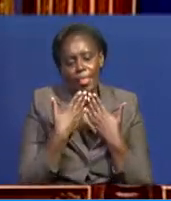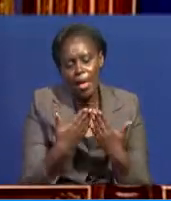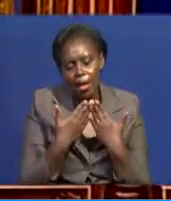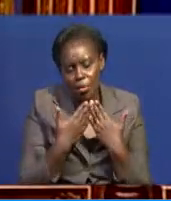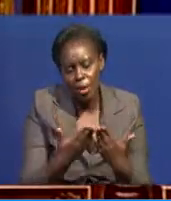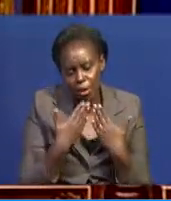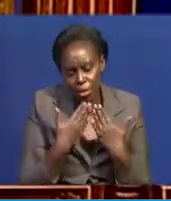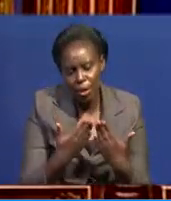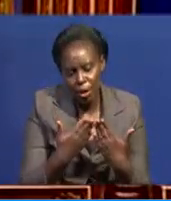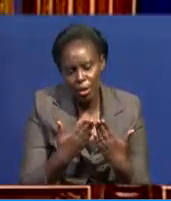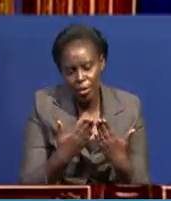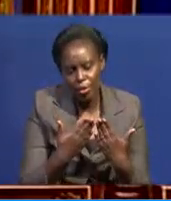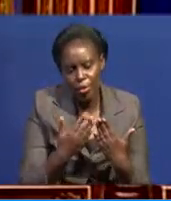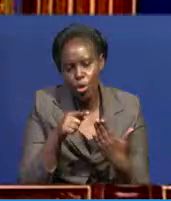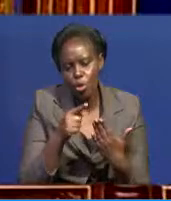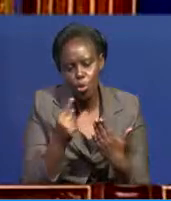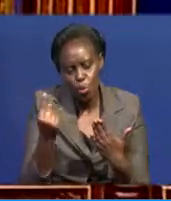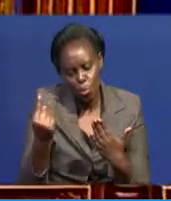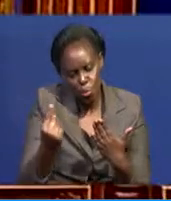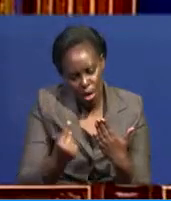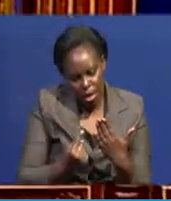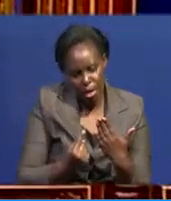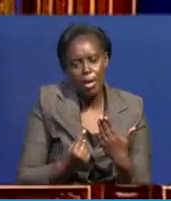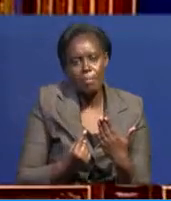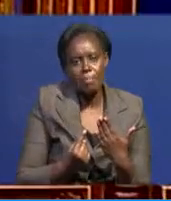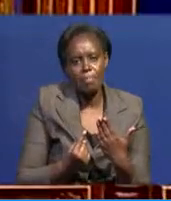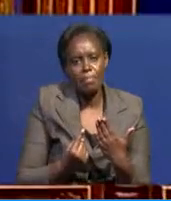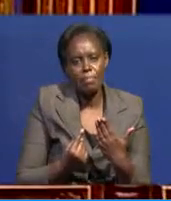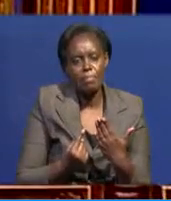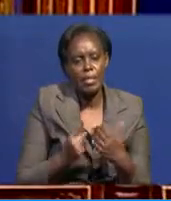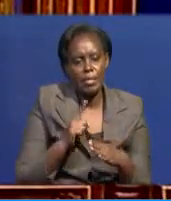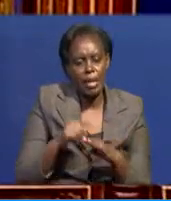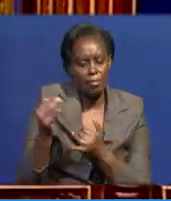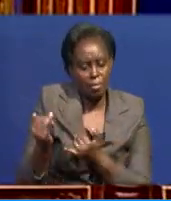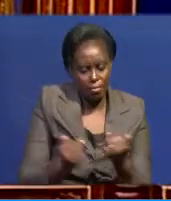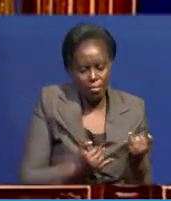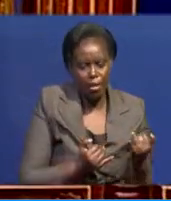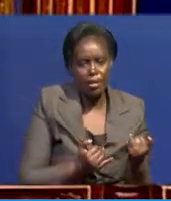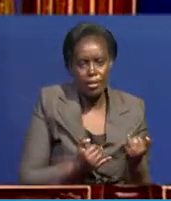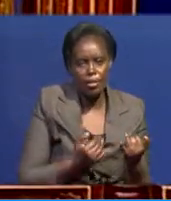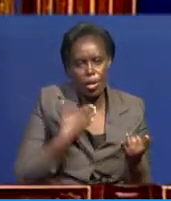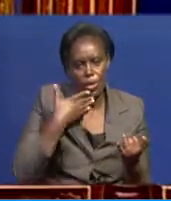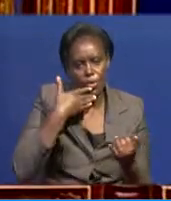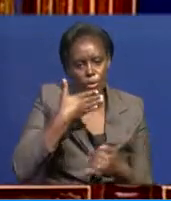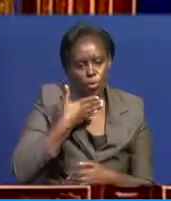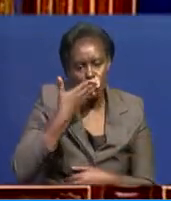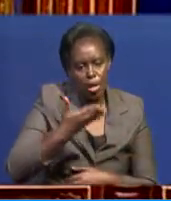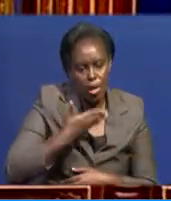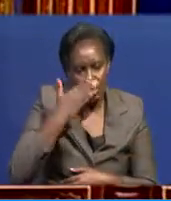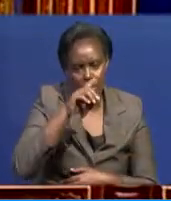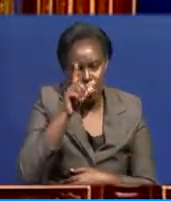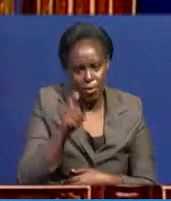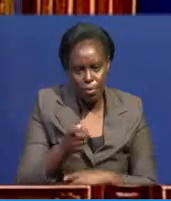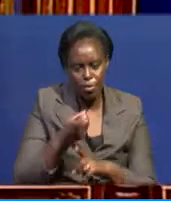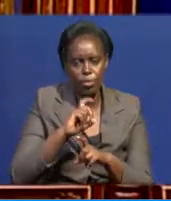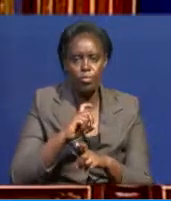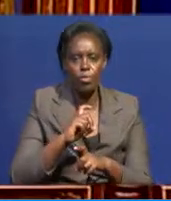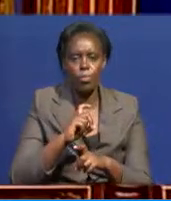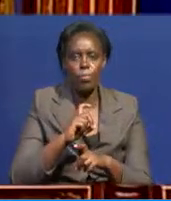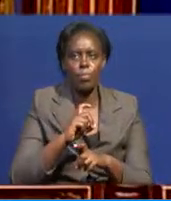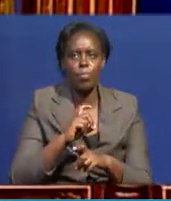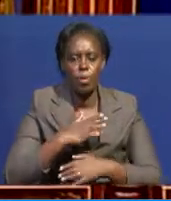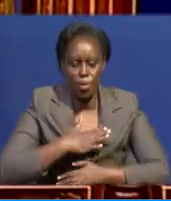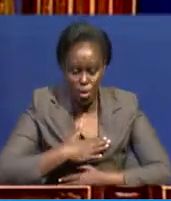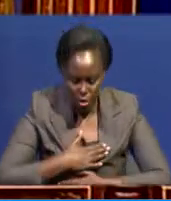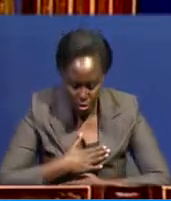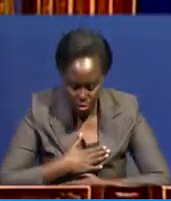to honor the invitation by this Honorable House to answer the questions asked by